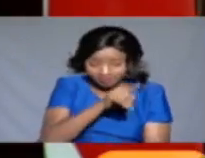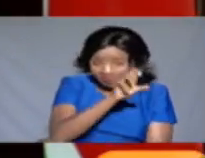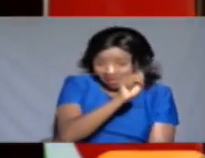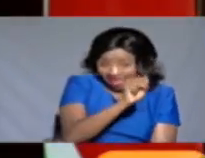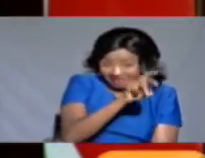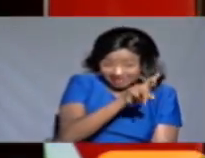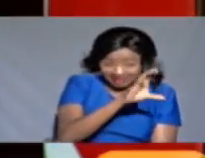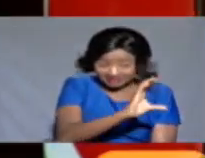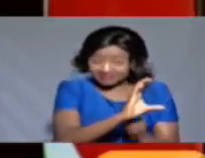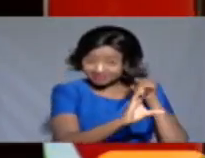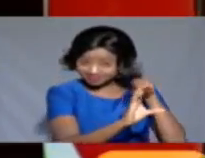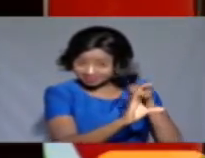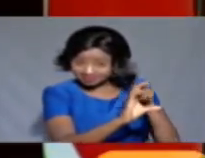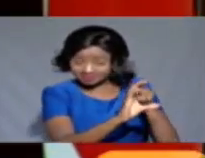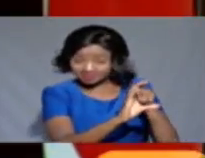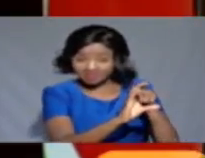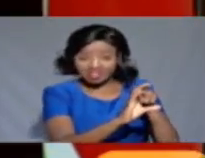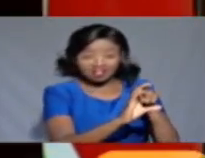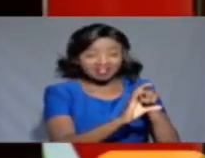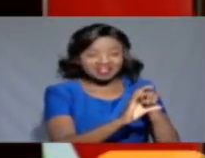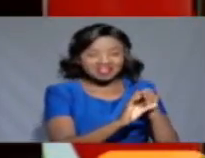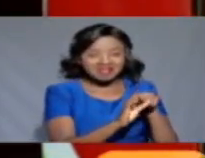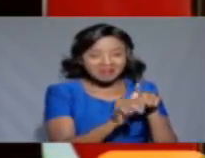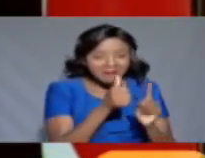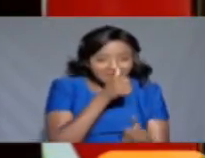the same SRC secretly